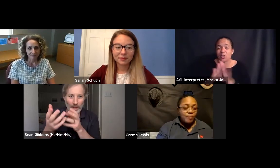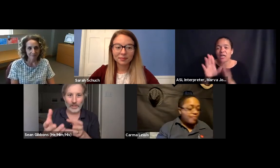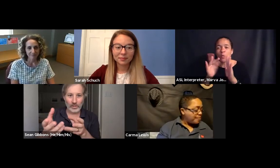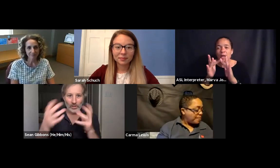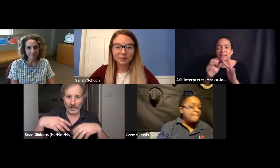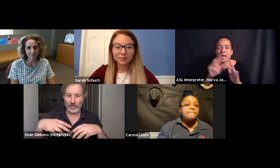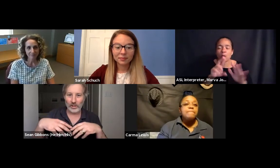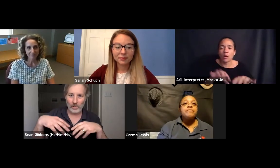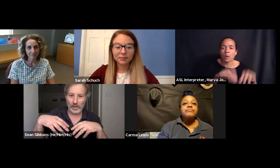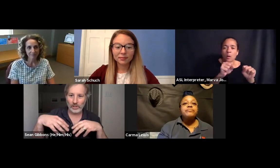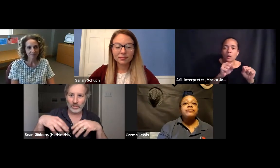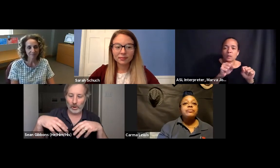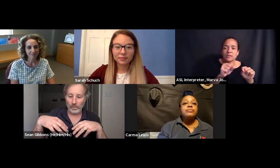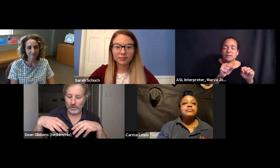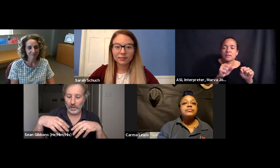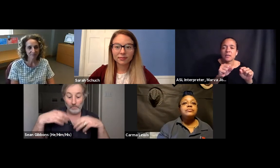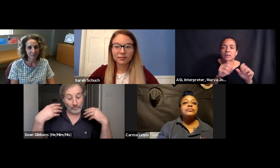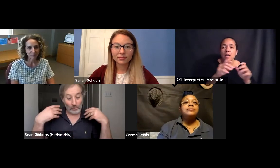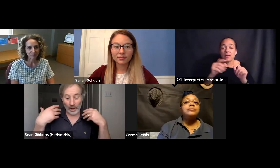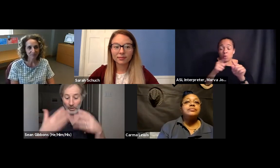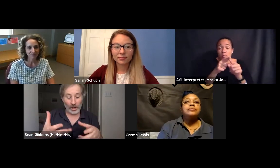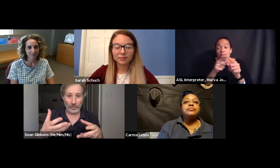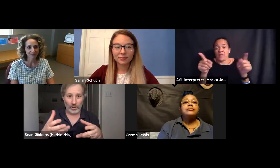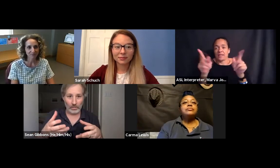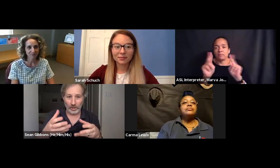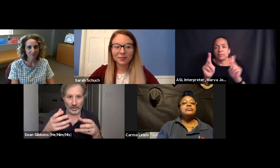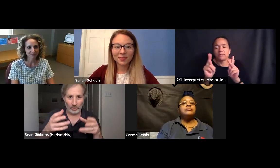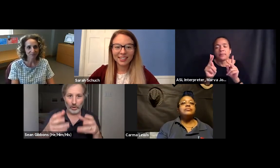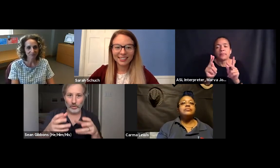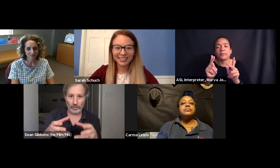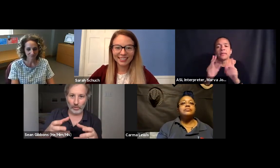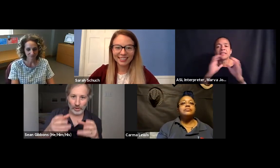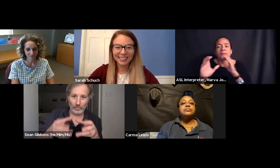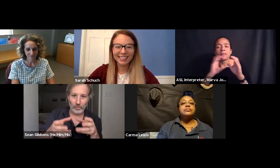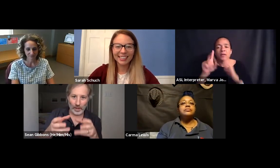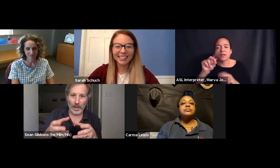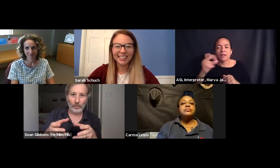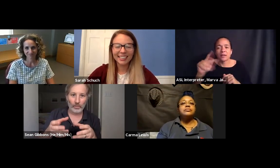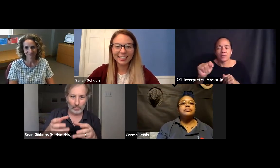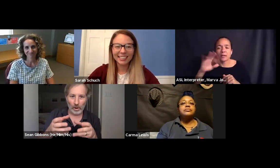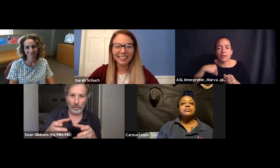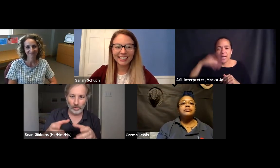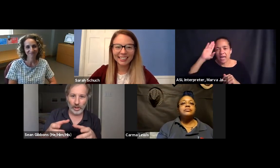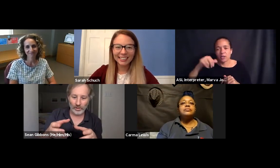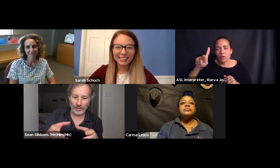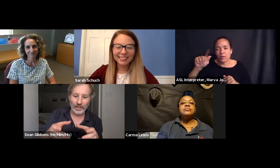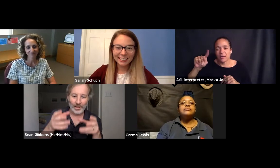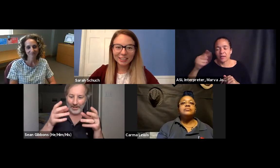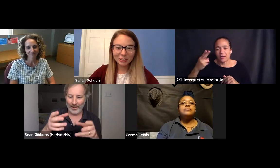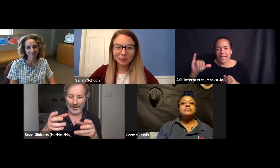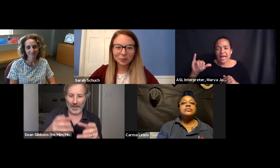difficult tasks. They sit inside of communications departments. I know Catherine Thomas is a pro's pro, and she comes with that background from the Robert Wood